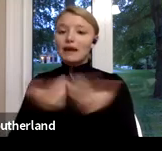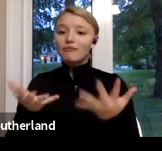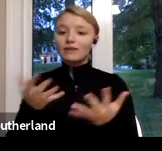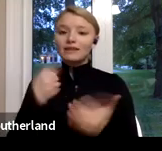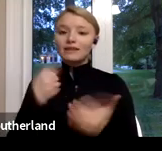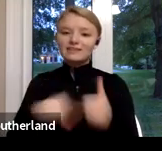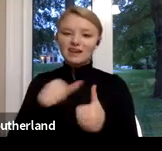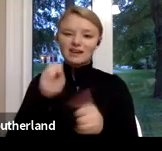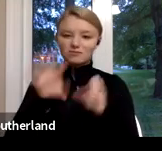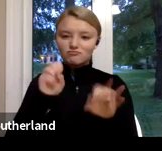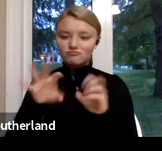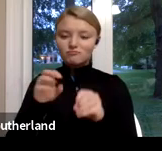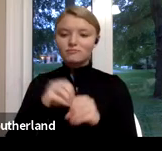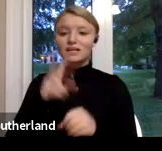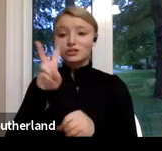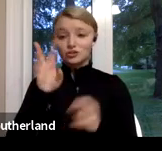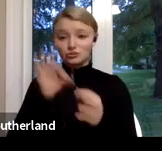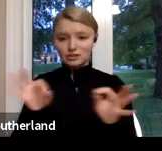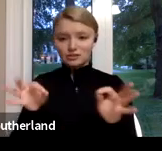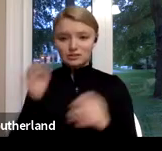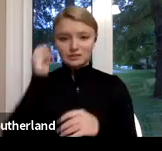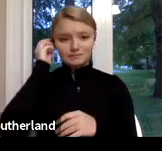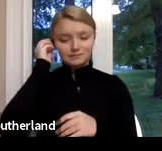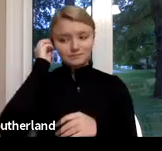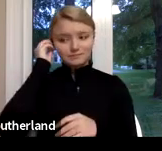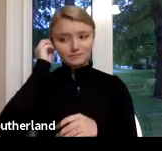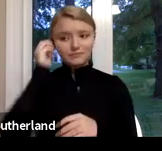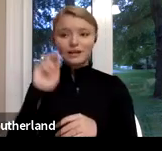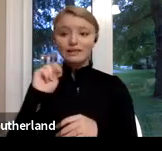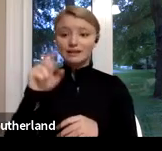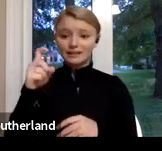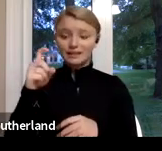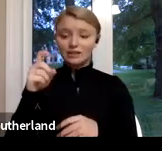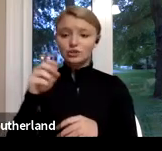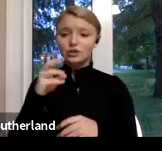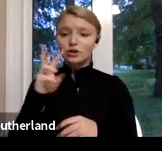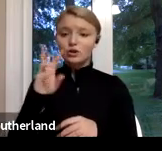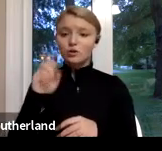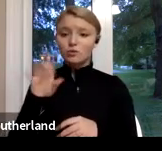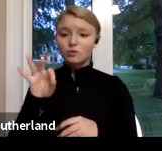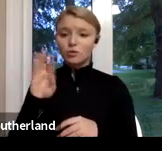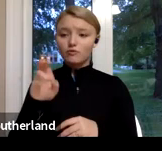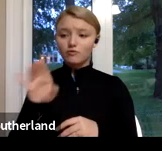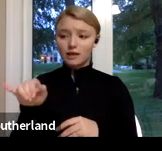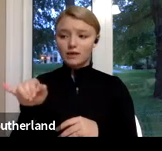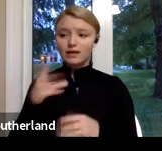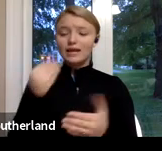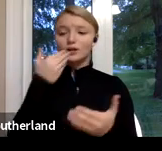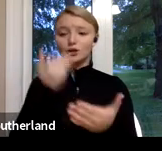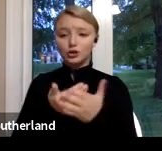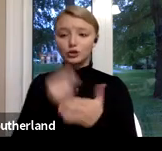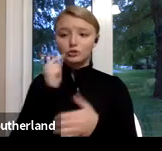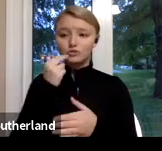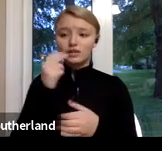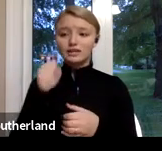two sentences. So the Ningxia wolfberry and good nutrition can have a